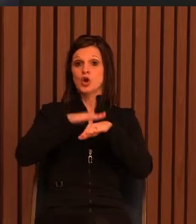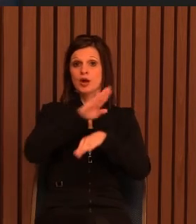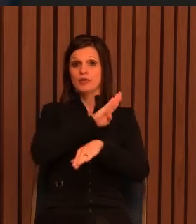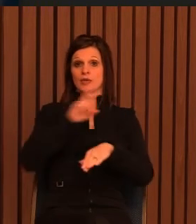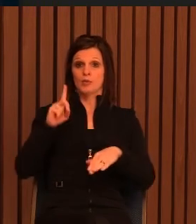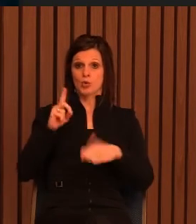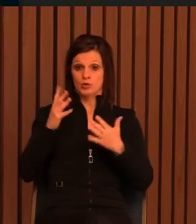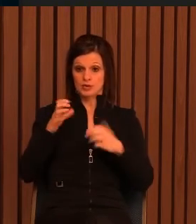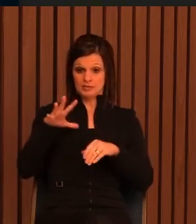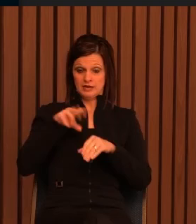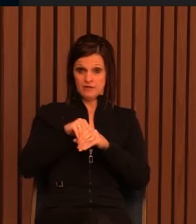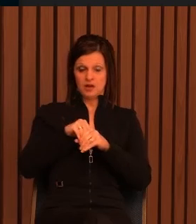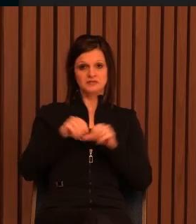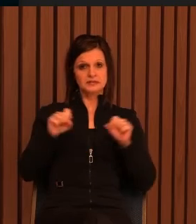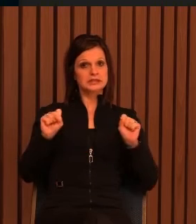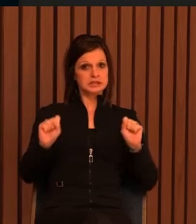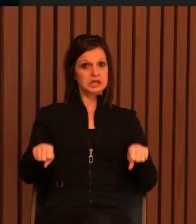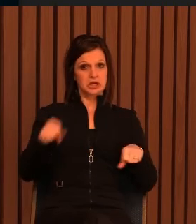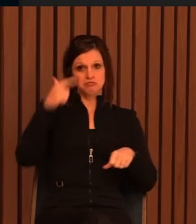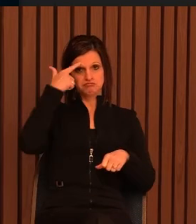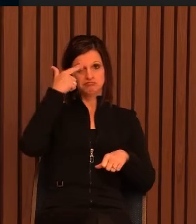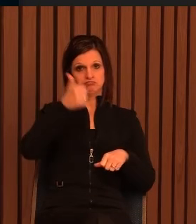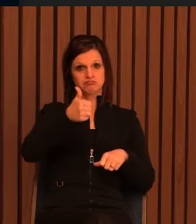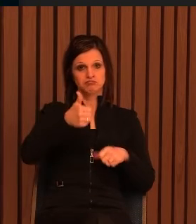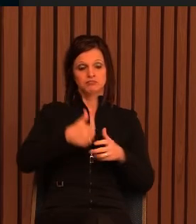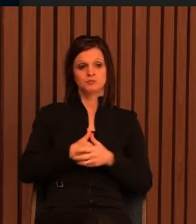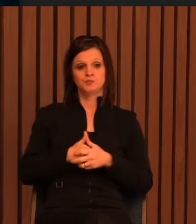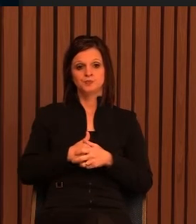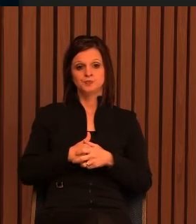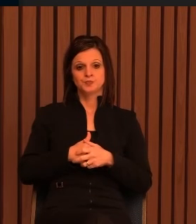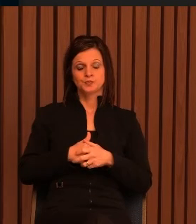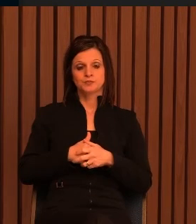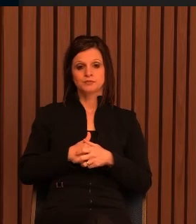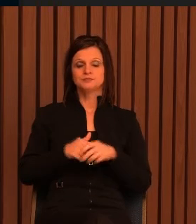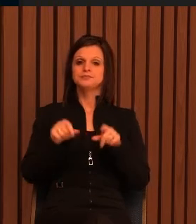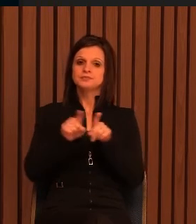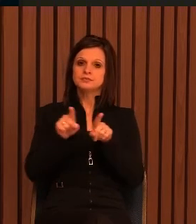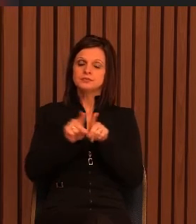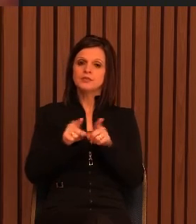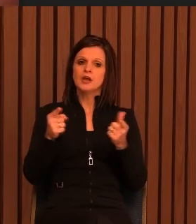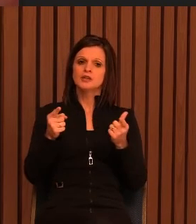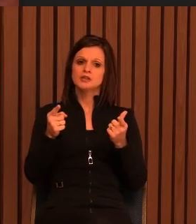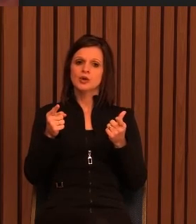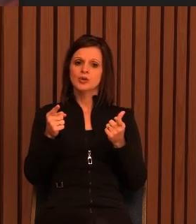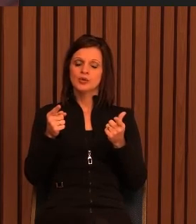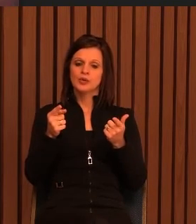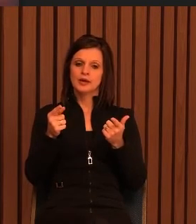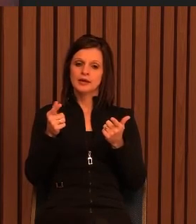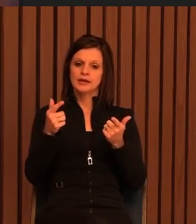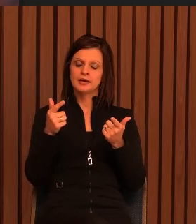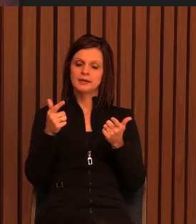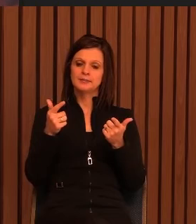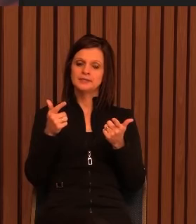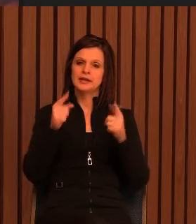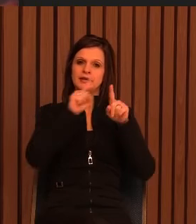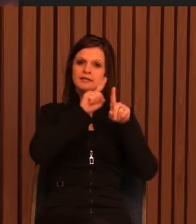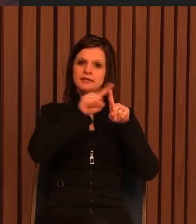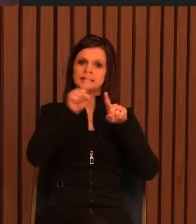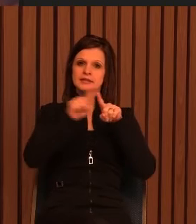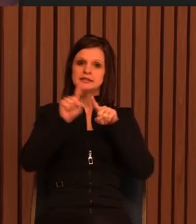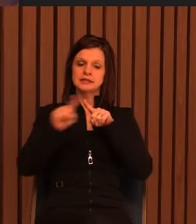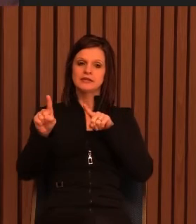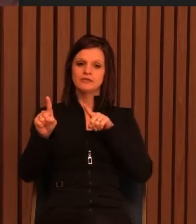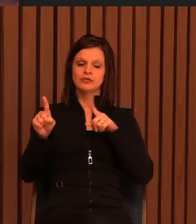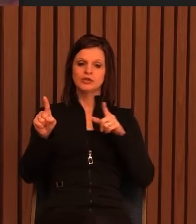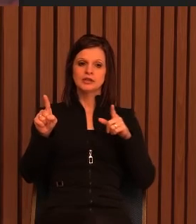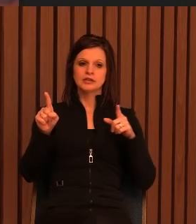a part of that work, can be a part of that work. But then looking at these different entities that have